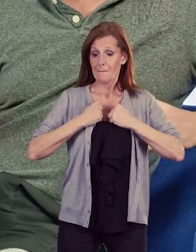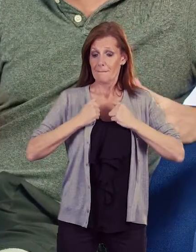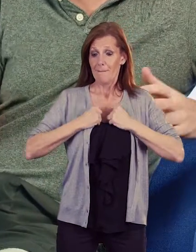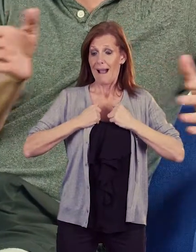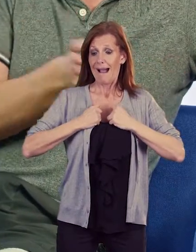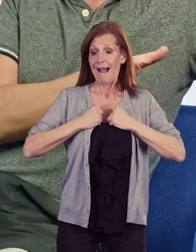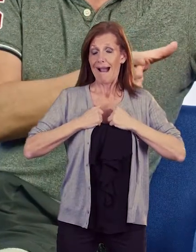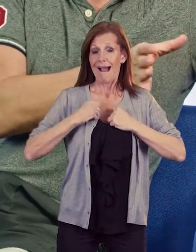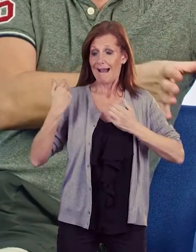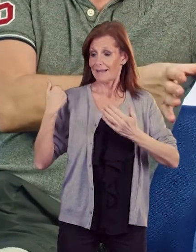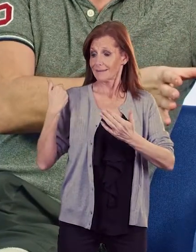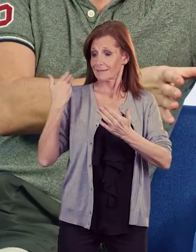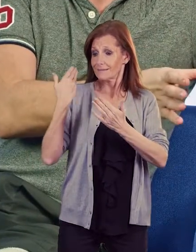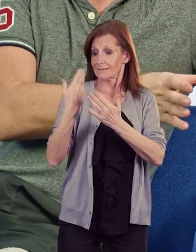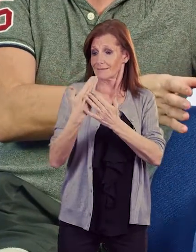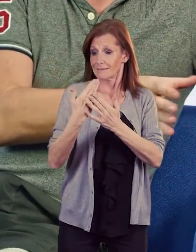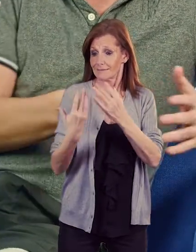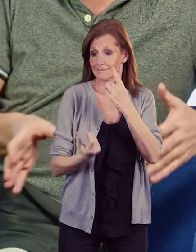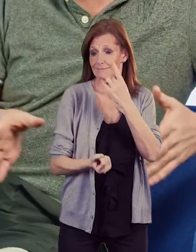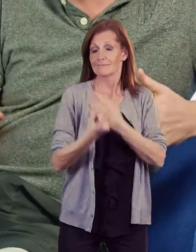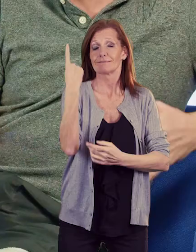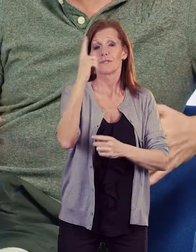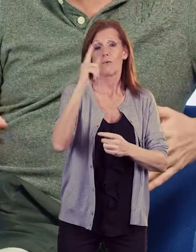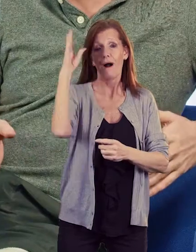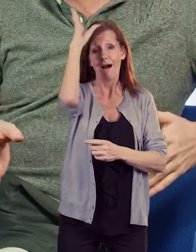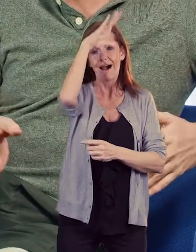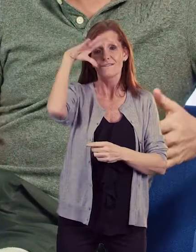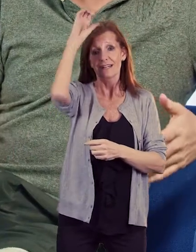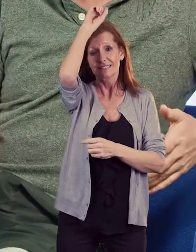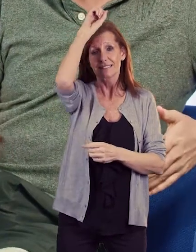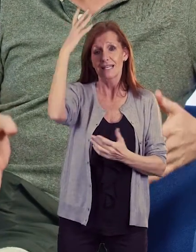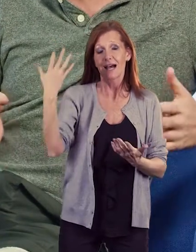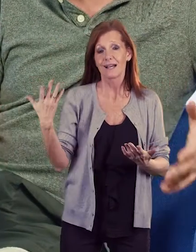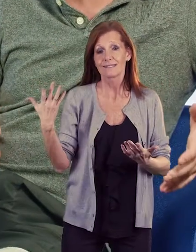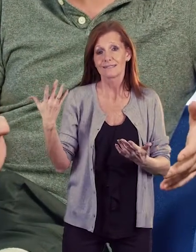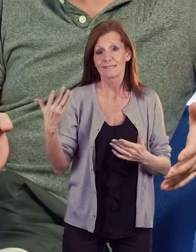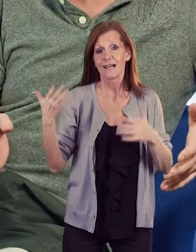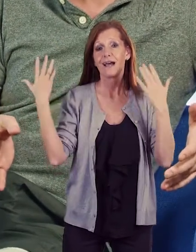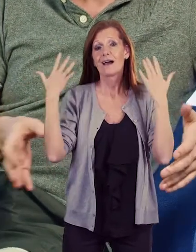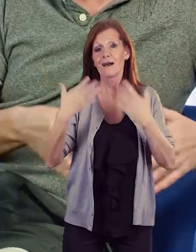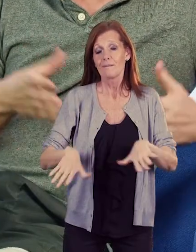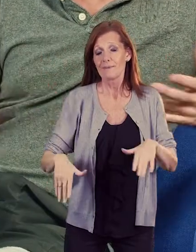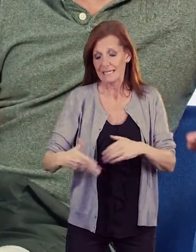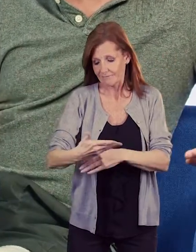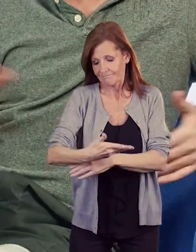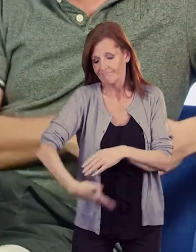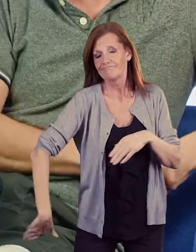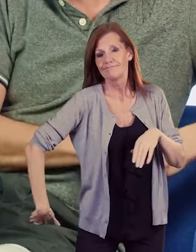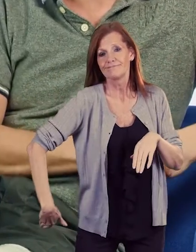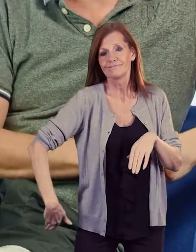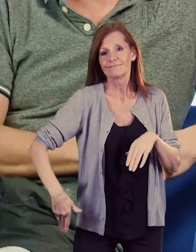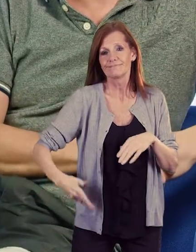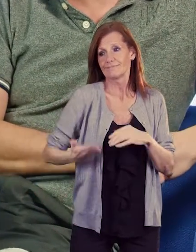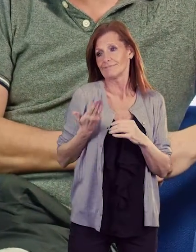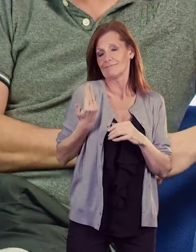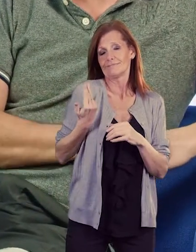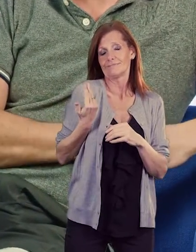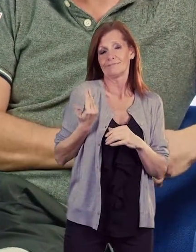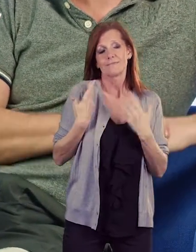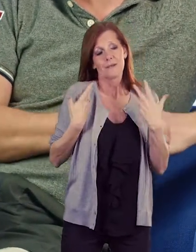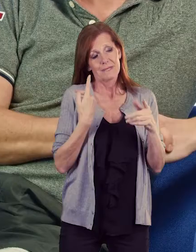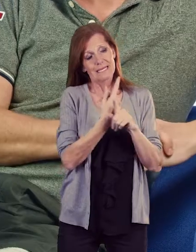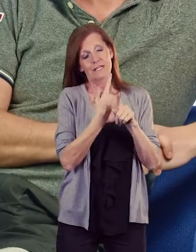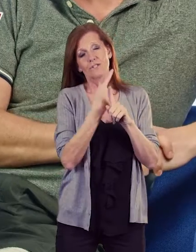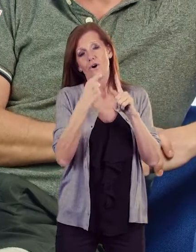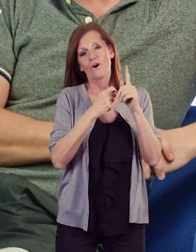so I've lived as an able-bodied person and also someone with, as my mates would call, a flesh wound. Today I'm going to be talking with someone called